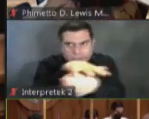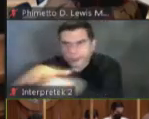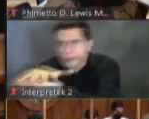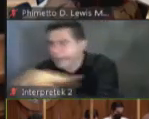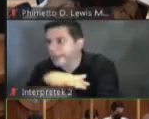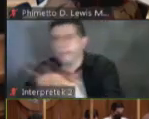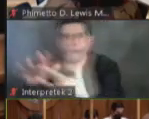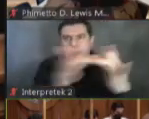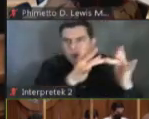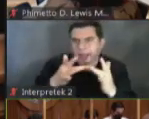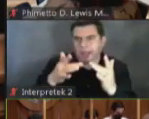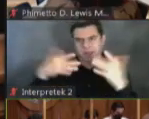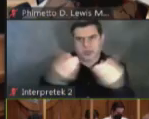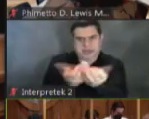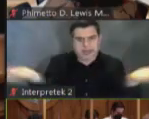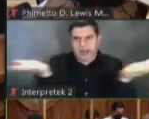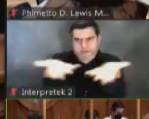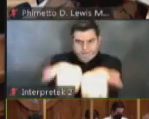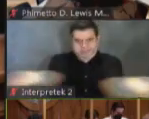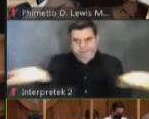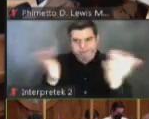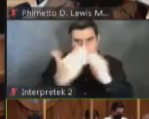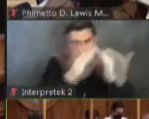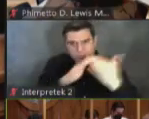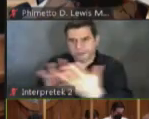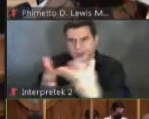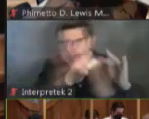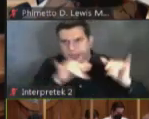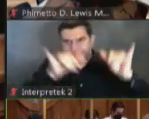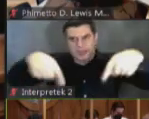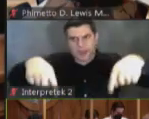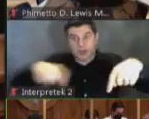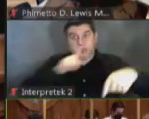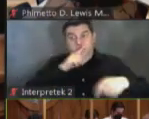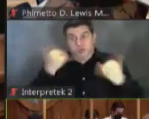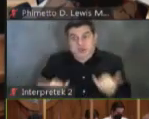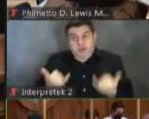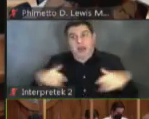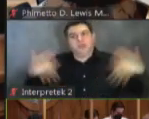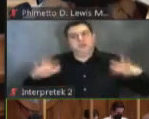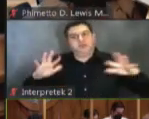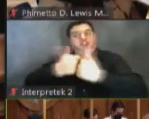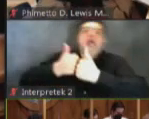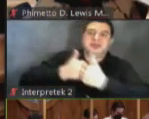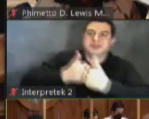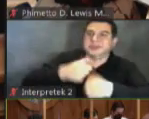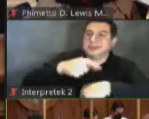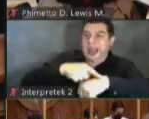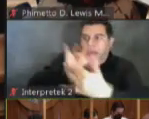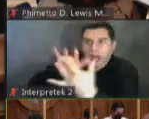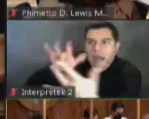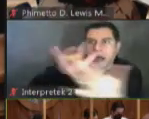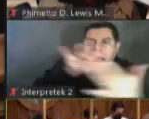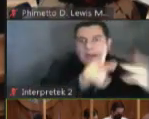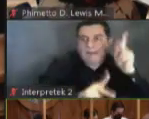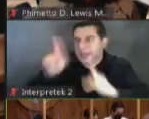to during very challenging times to talk to people. I mean, I think that we probably did as good